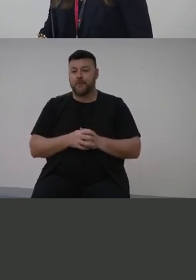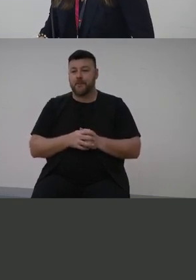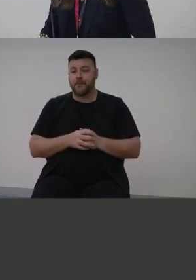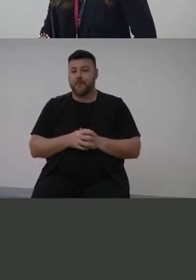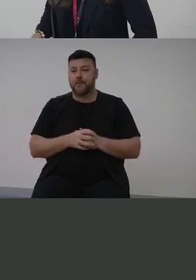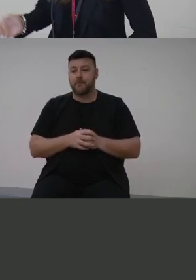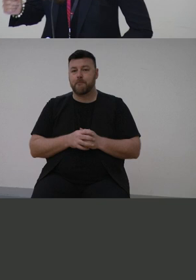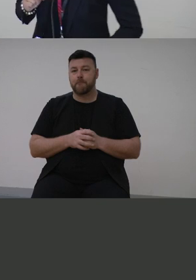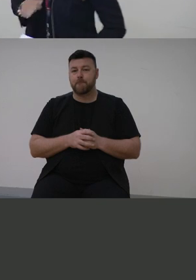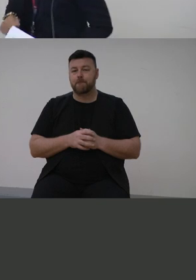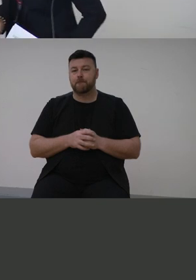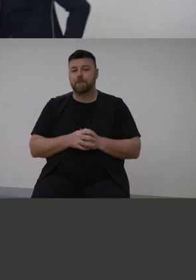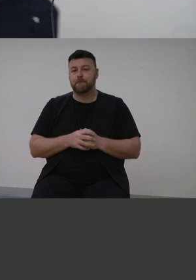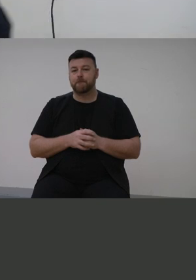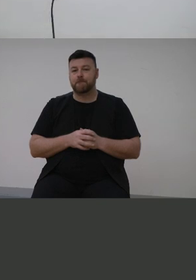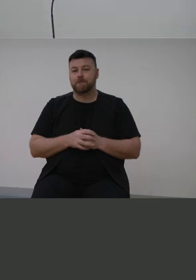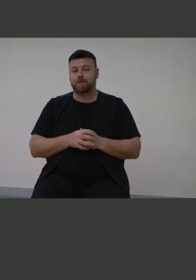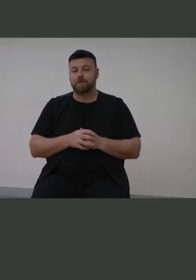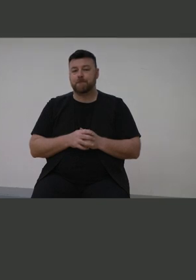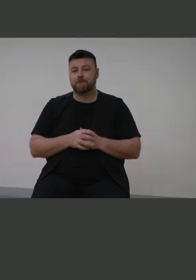to us about hearing care for all. Thank you.